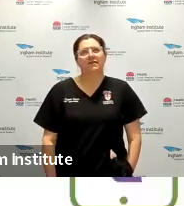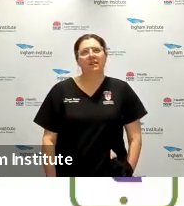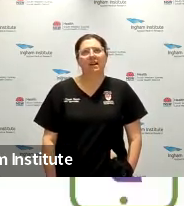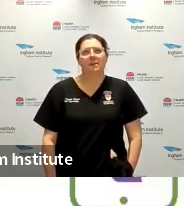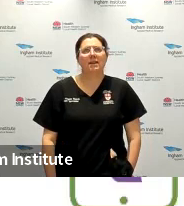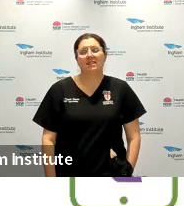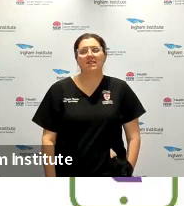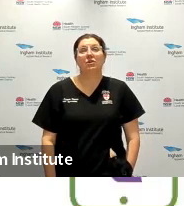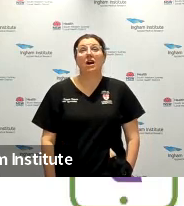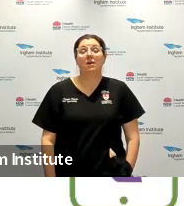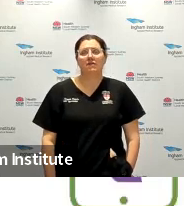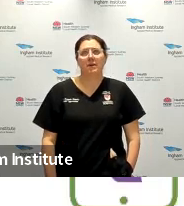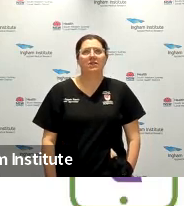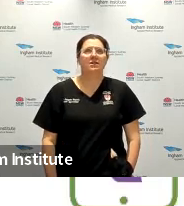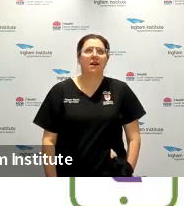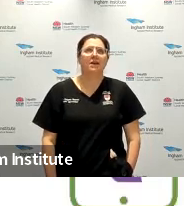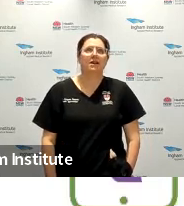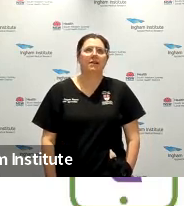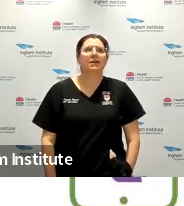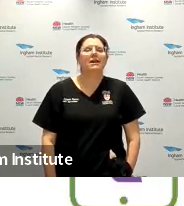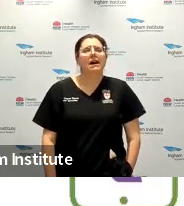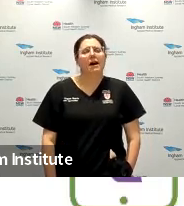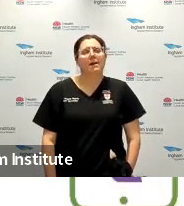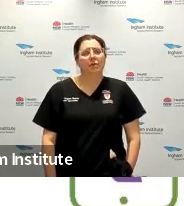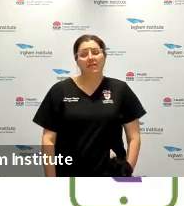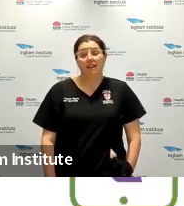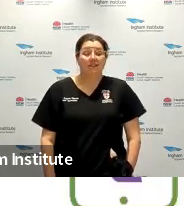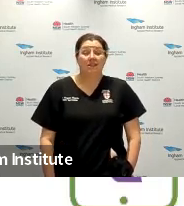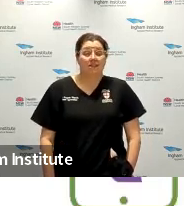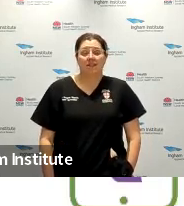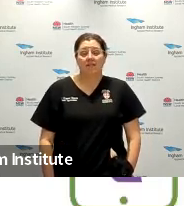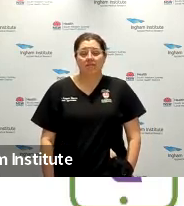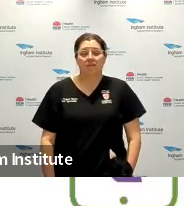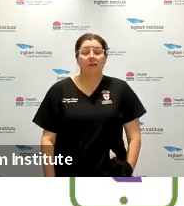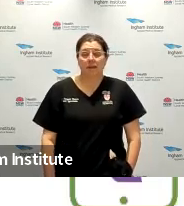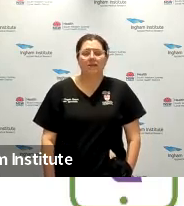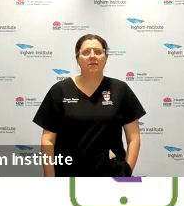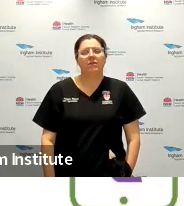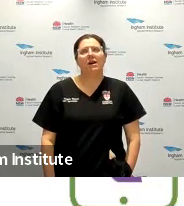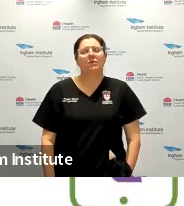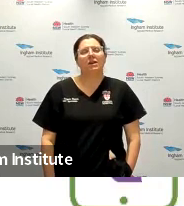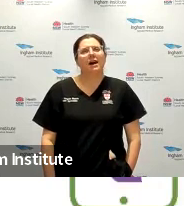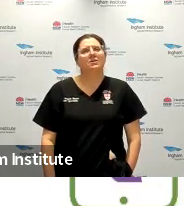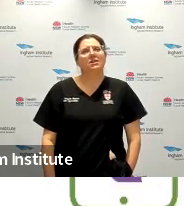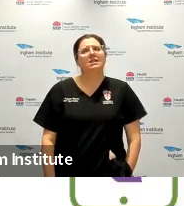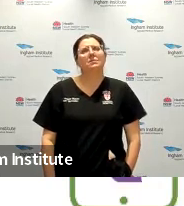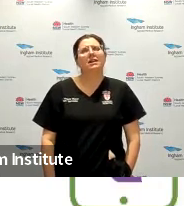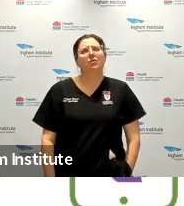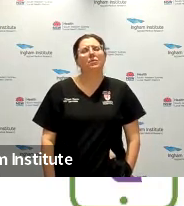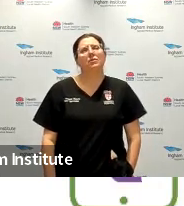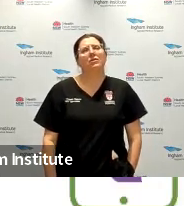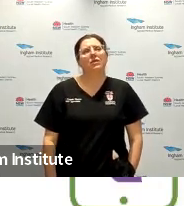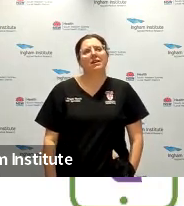to get women to fill it out, but is it reliable information that's coming in? And what we found, it is actually amazingly reliable. So this